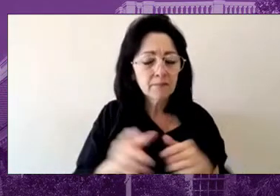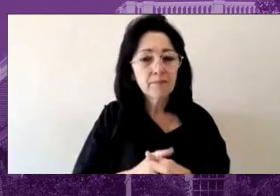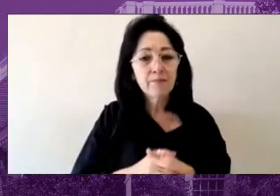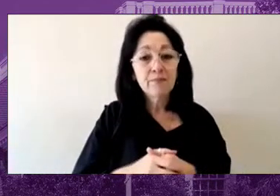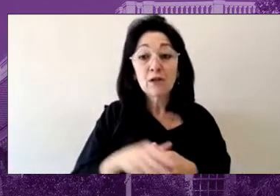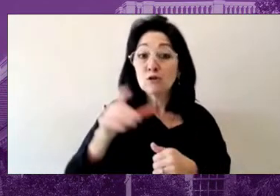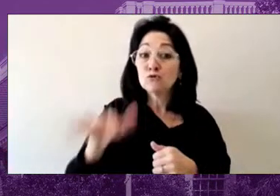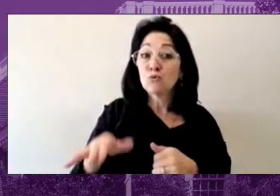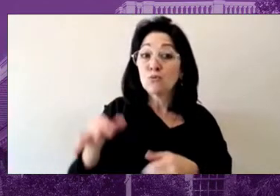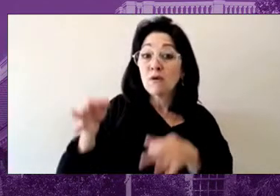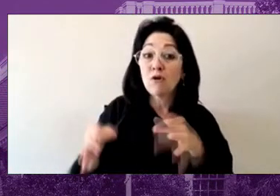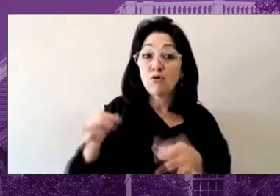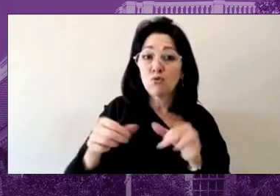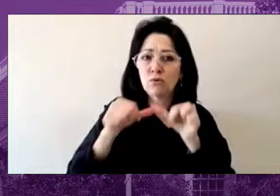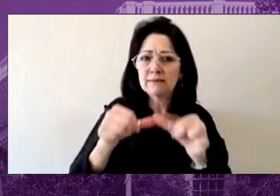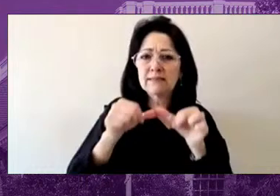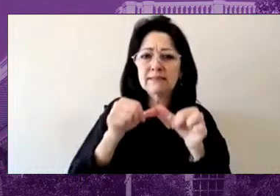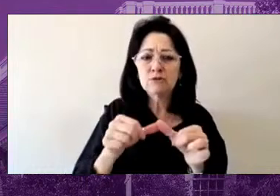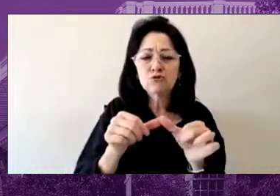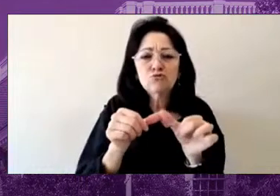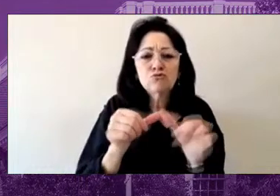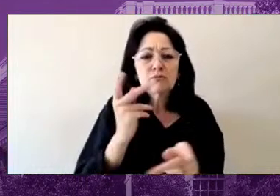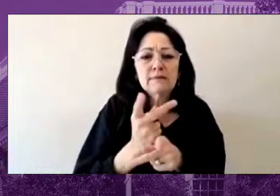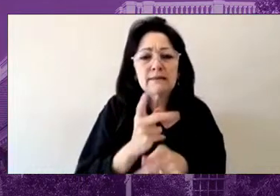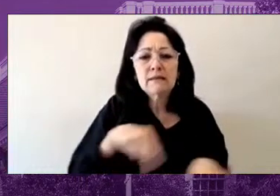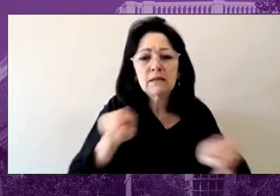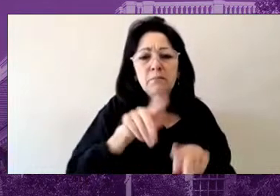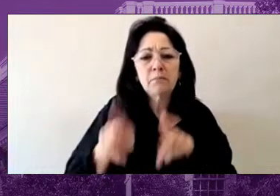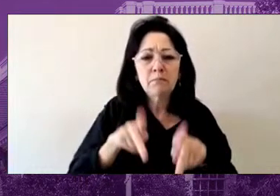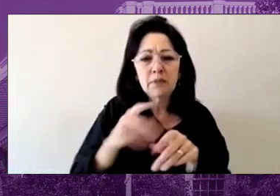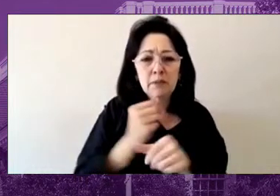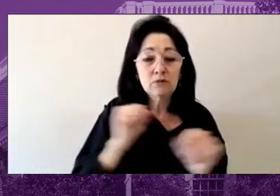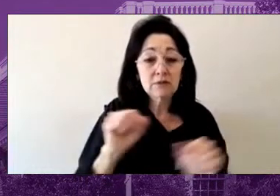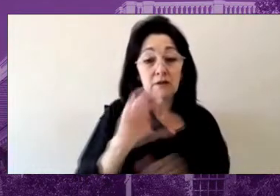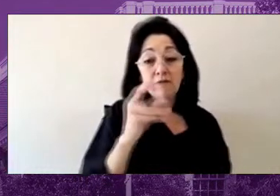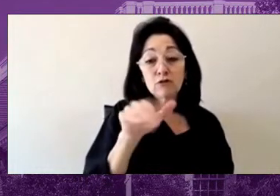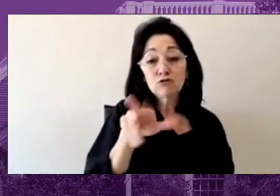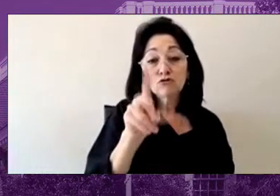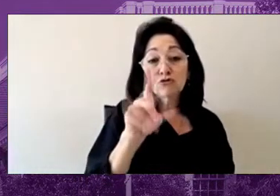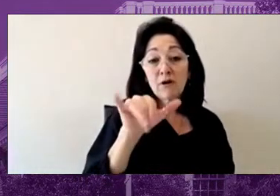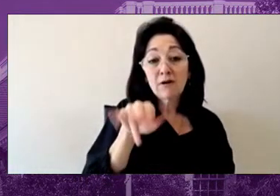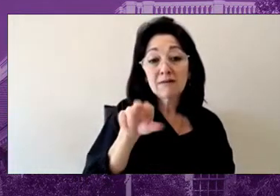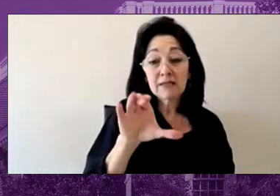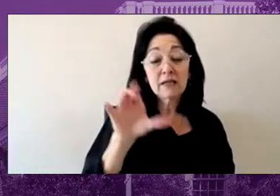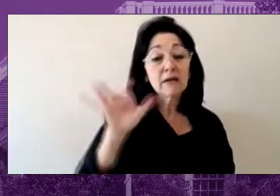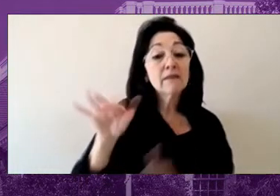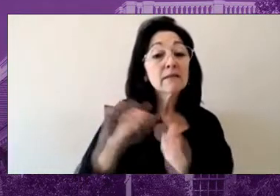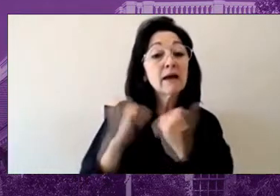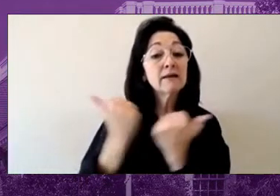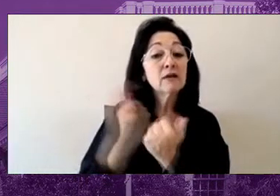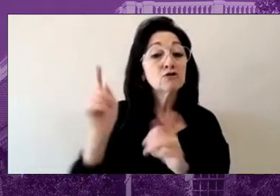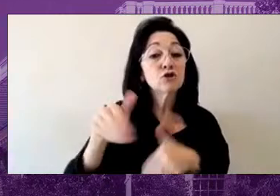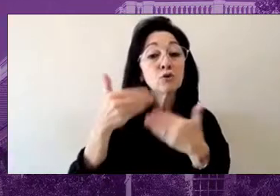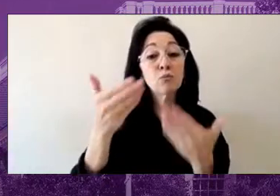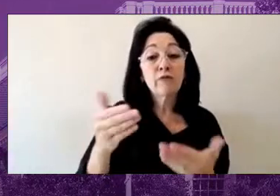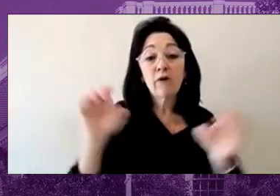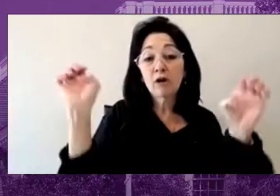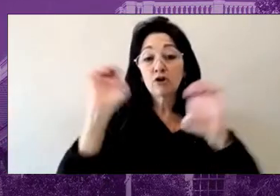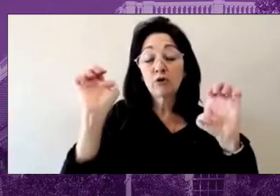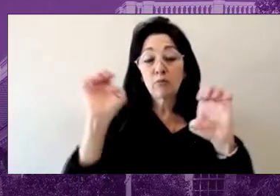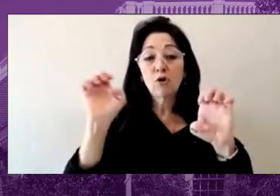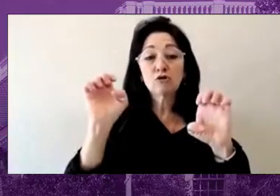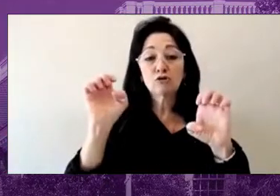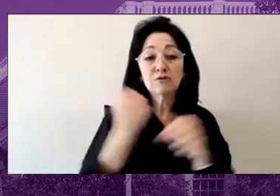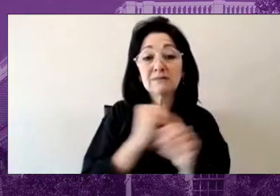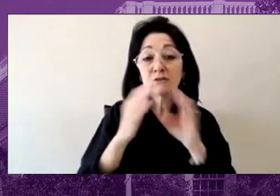keep them safe. Child Inc. is the agency which provides emergency shelter and supportive services to survivors in